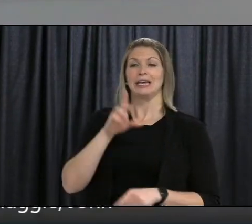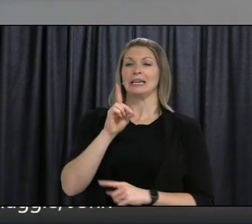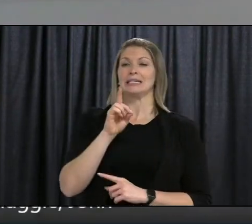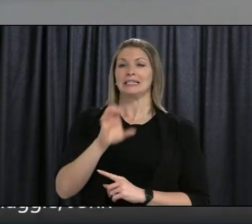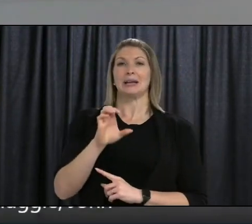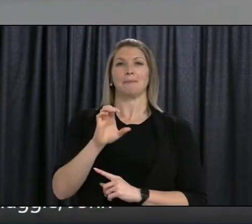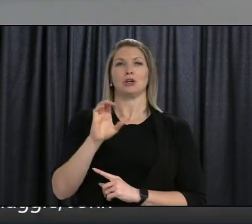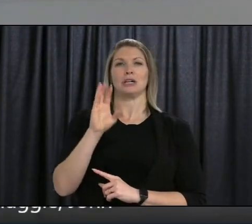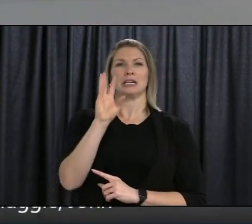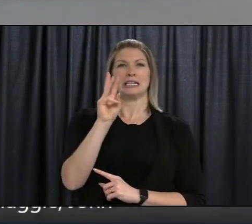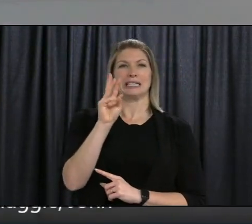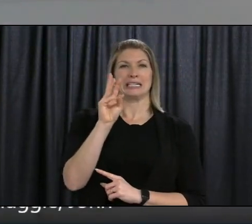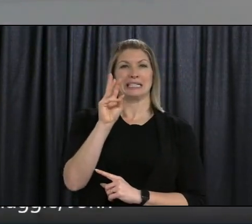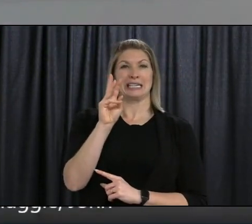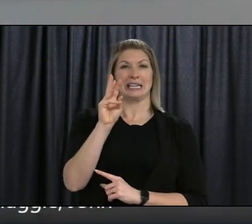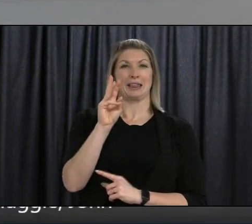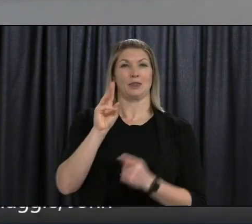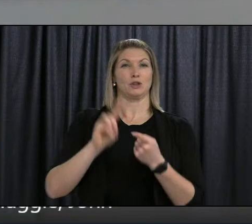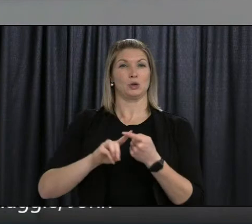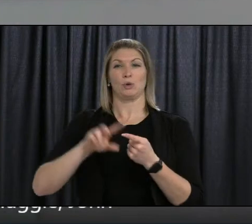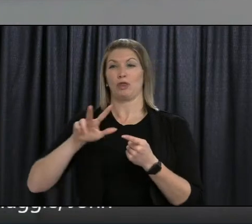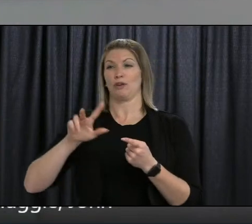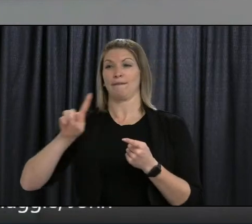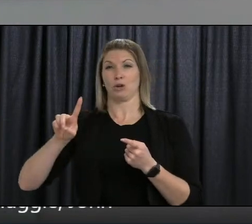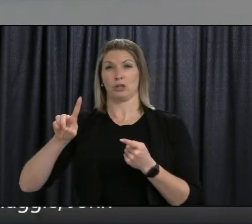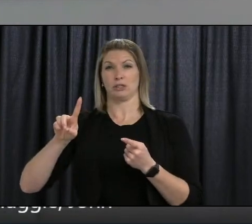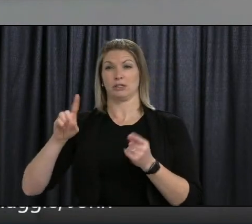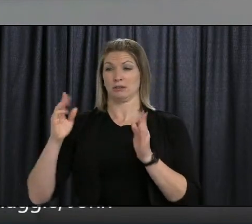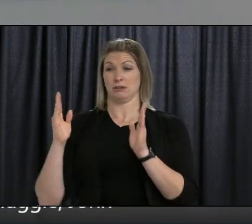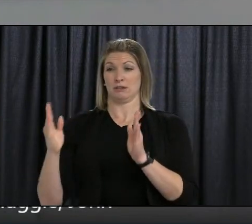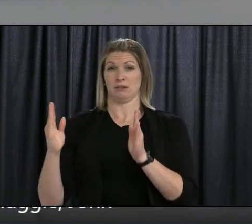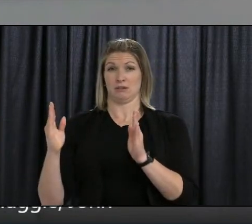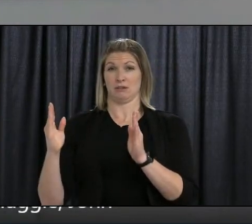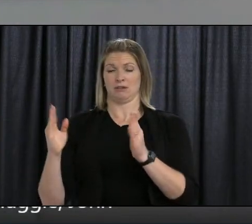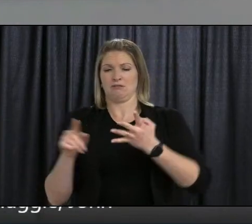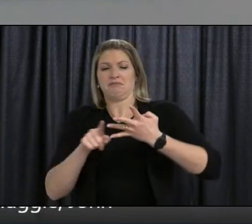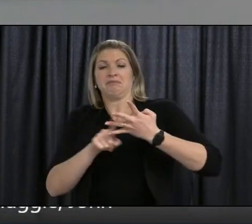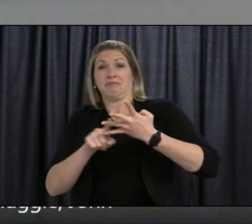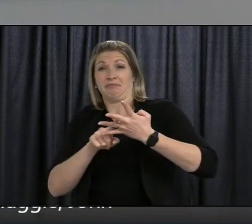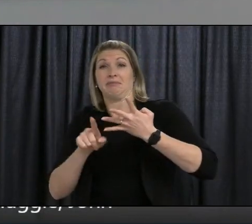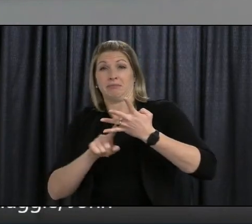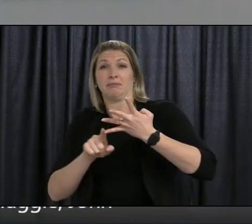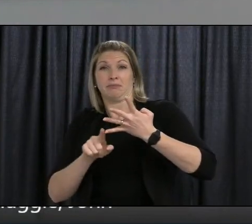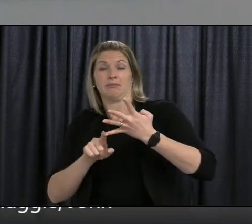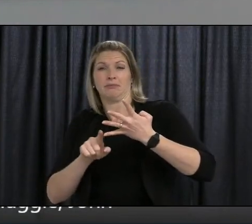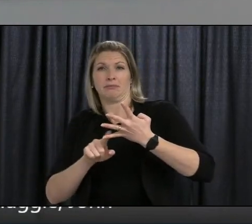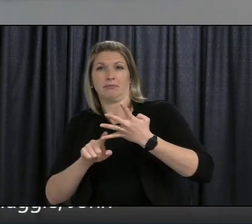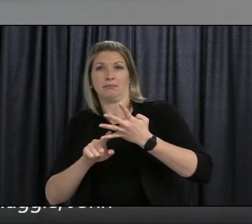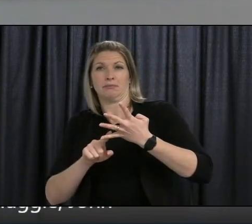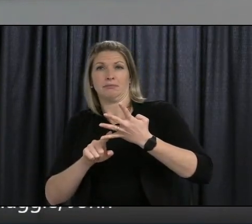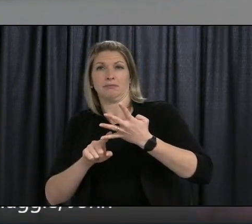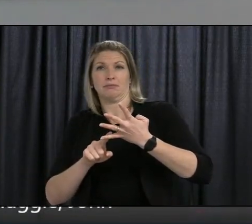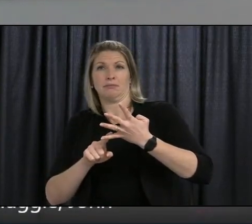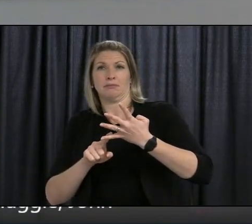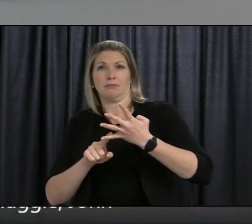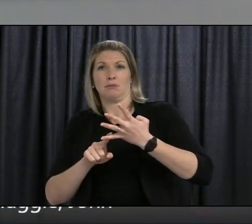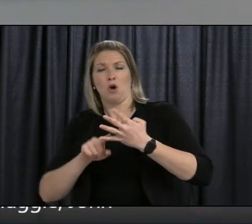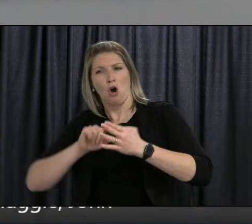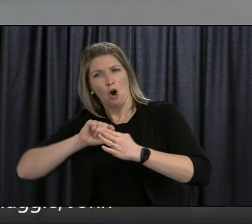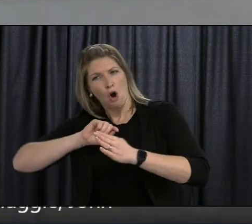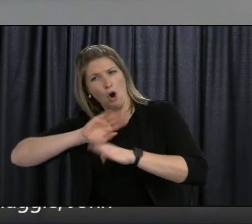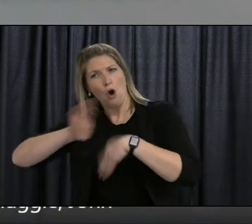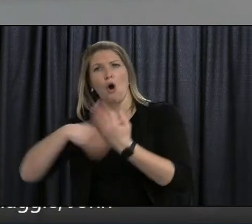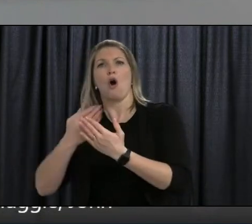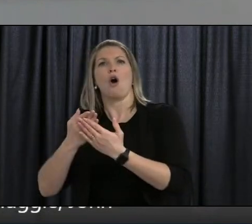the 16th to the 31st period, digital applications for all